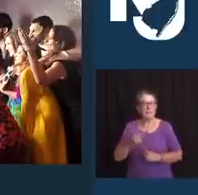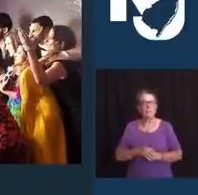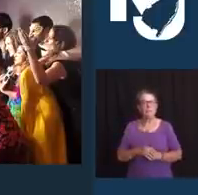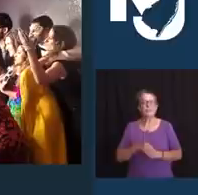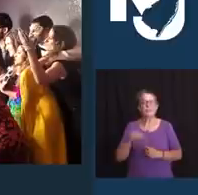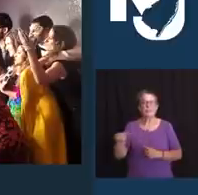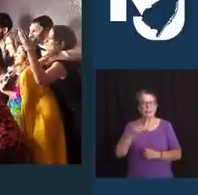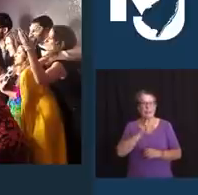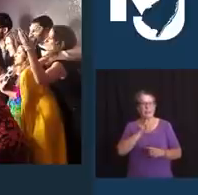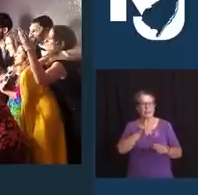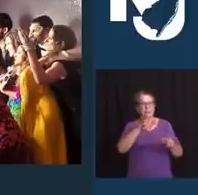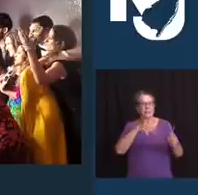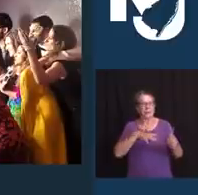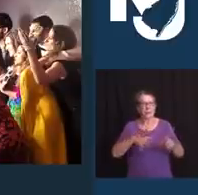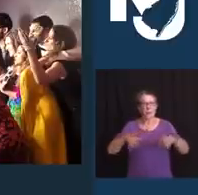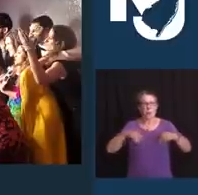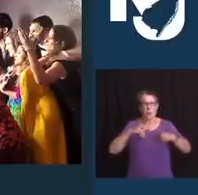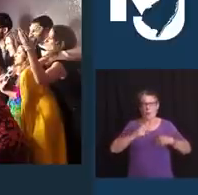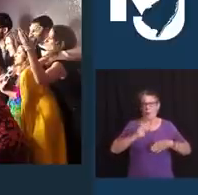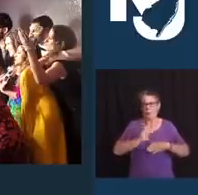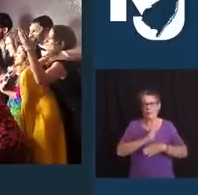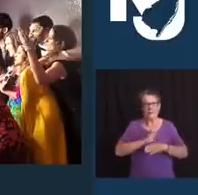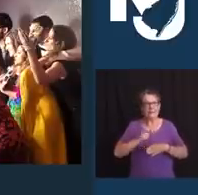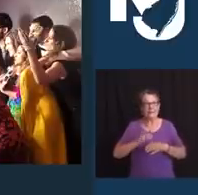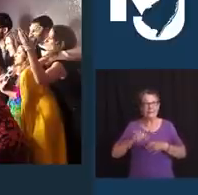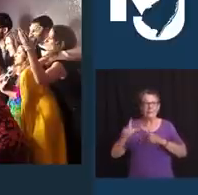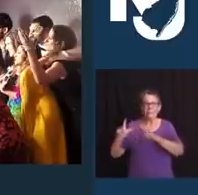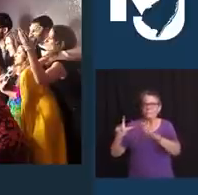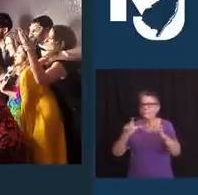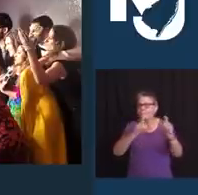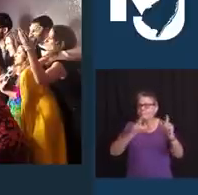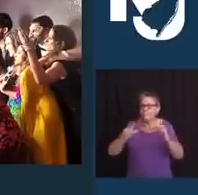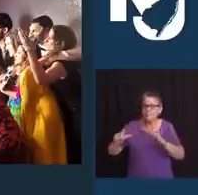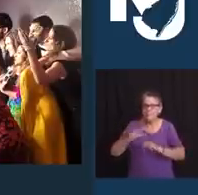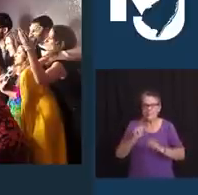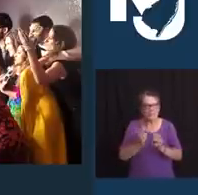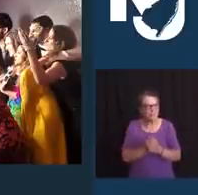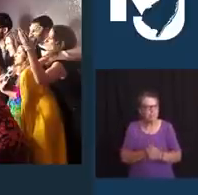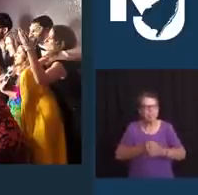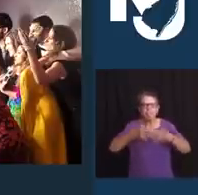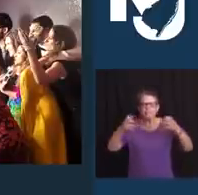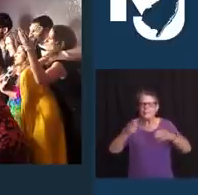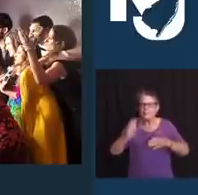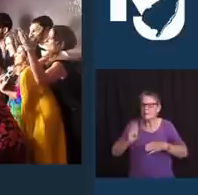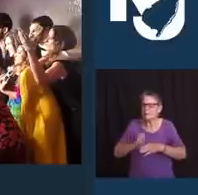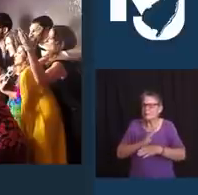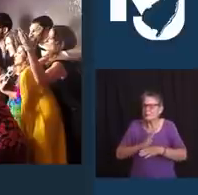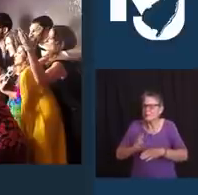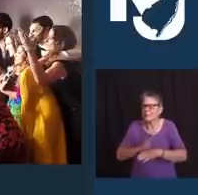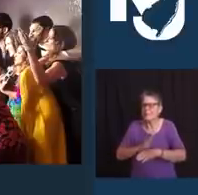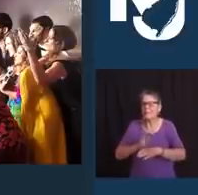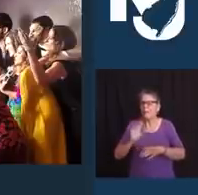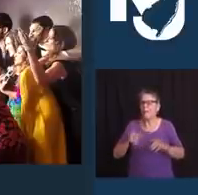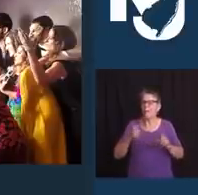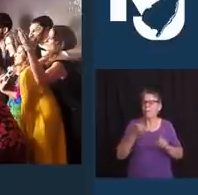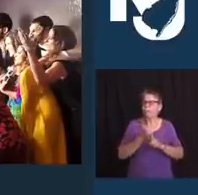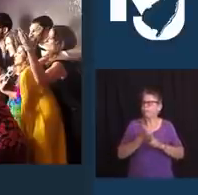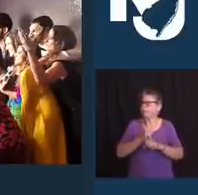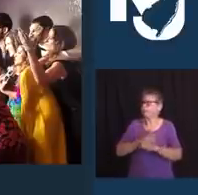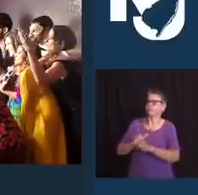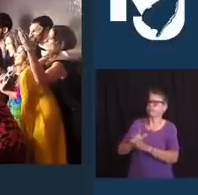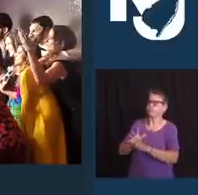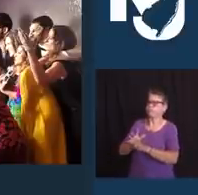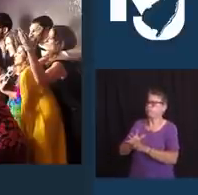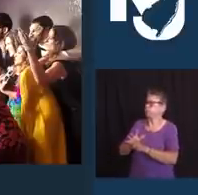City. Frank had just expanded Shutterbug's capabilities and offerings when the pandemic hit, leading to the cancellation